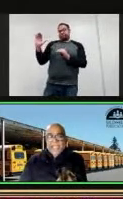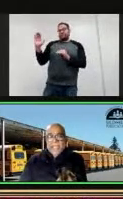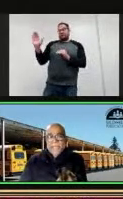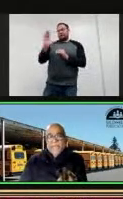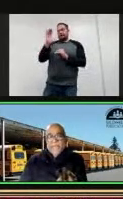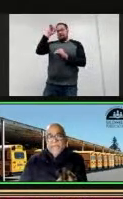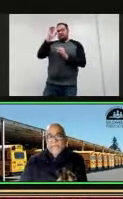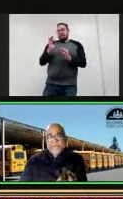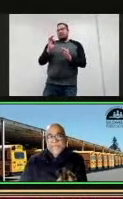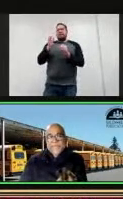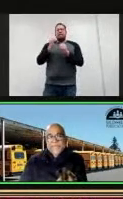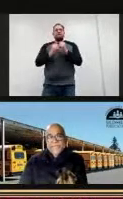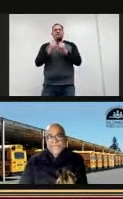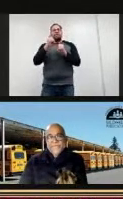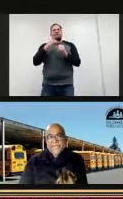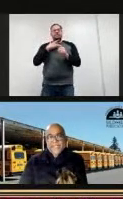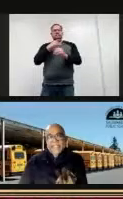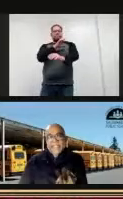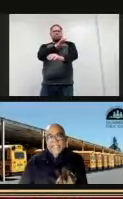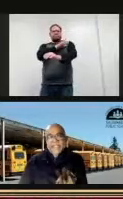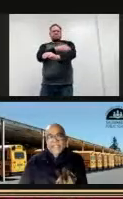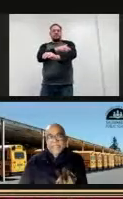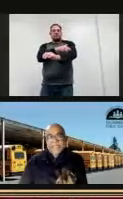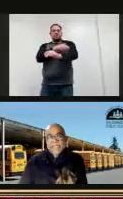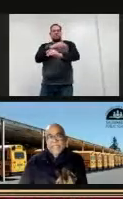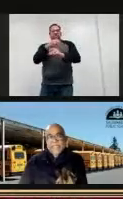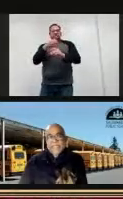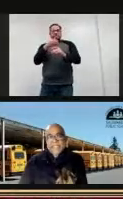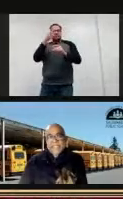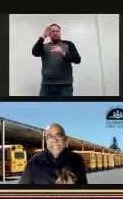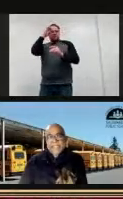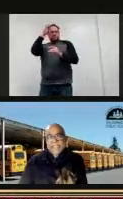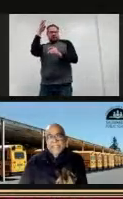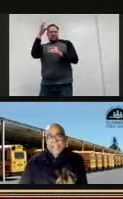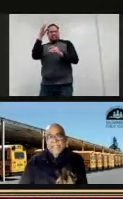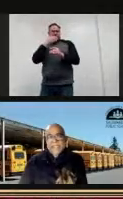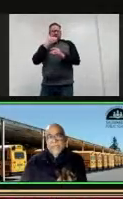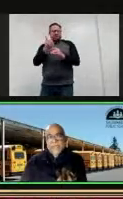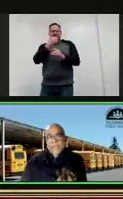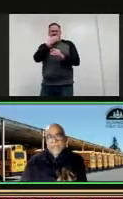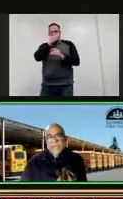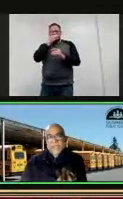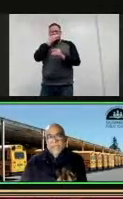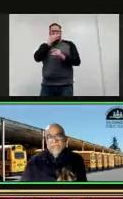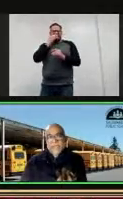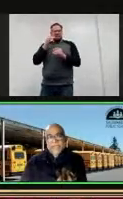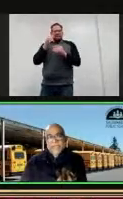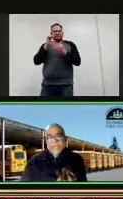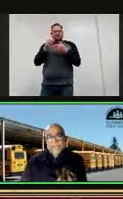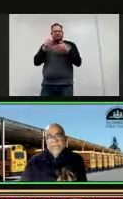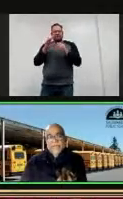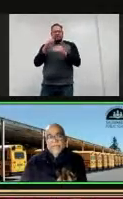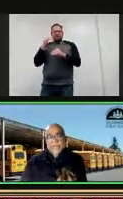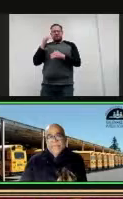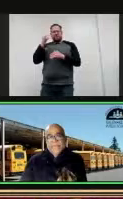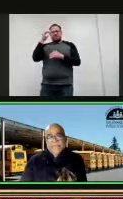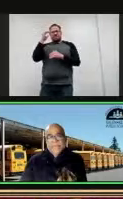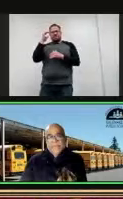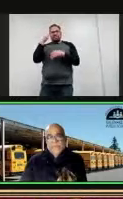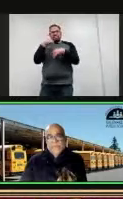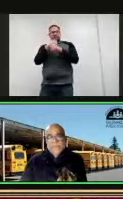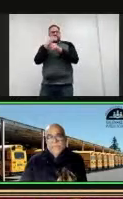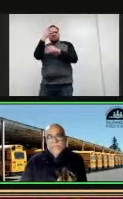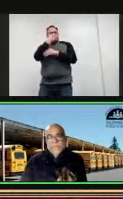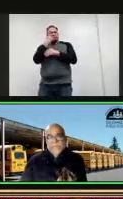feeling empowered to bring the creative best. And that way we create a beautiful program